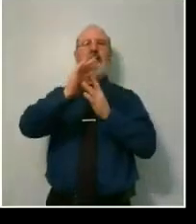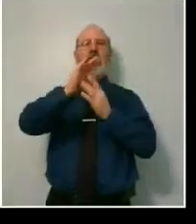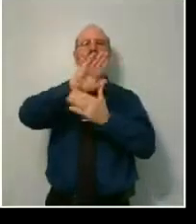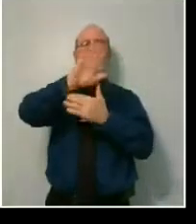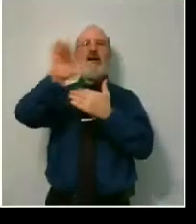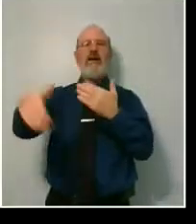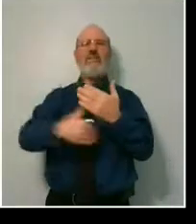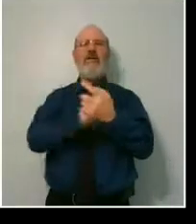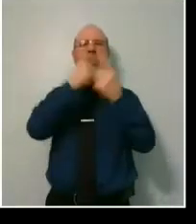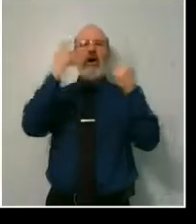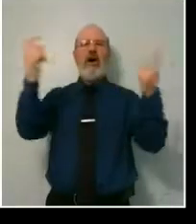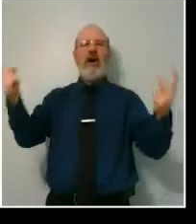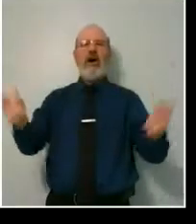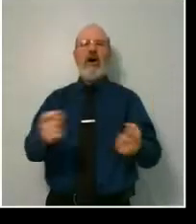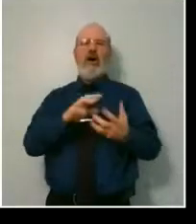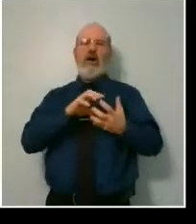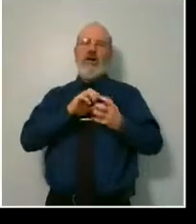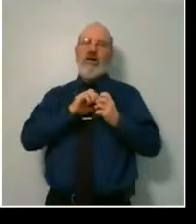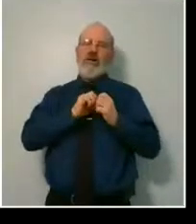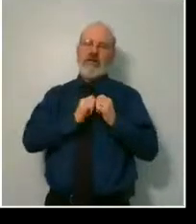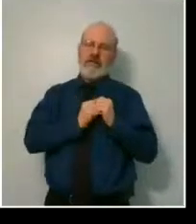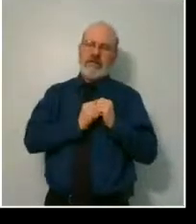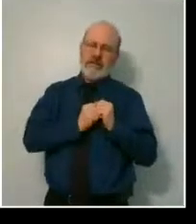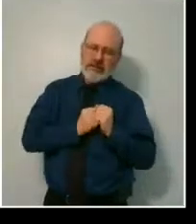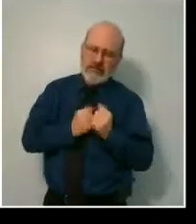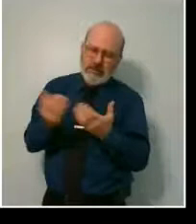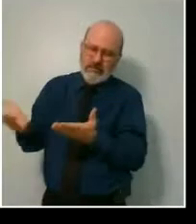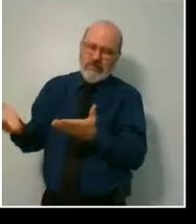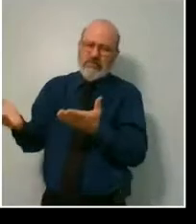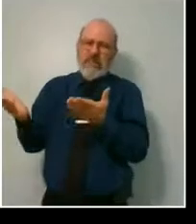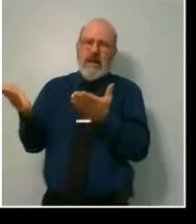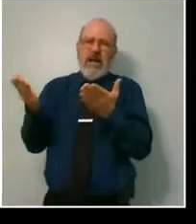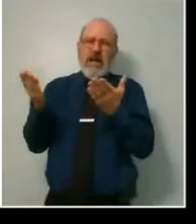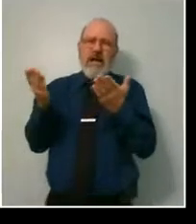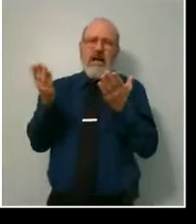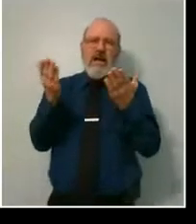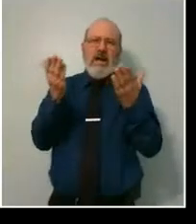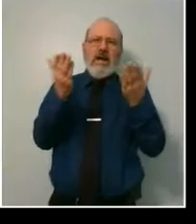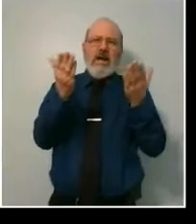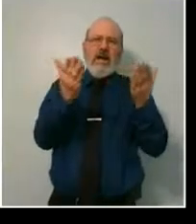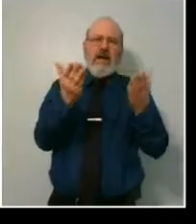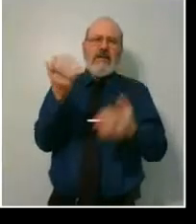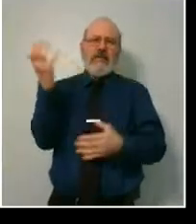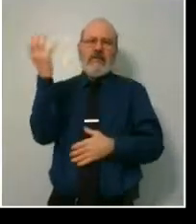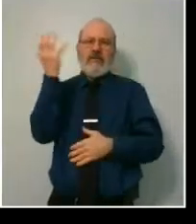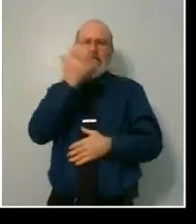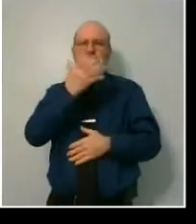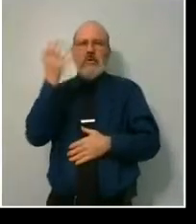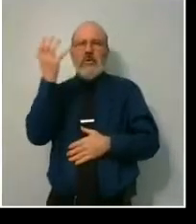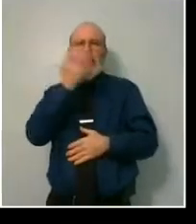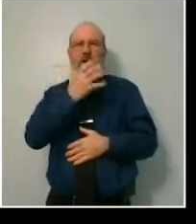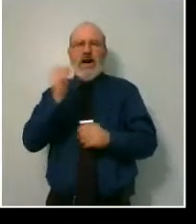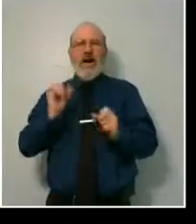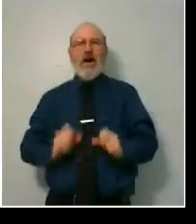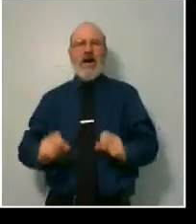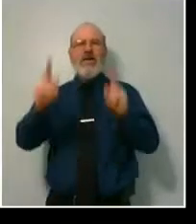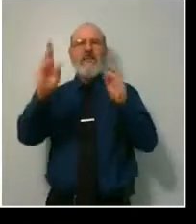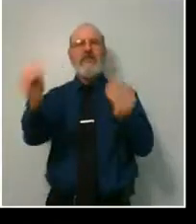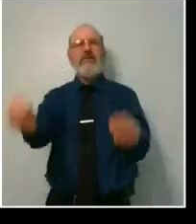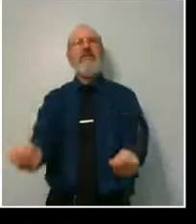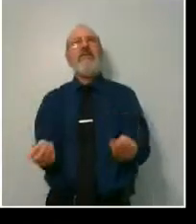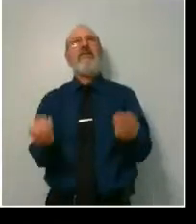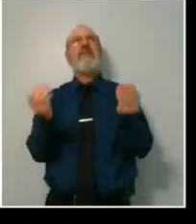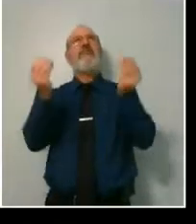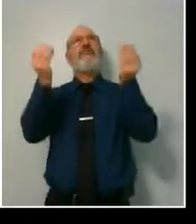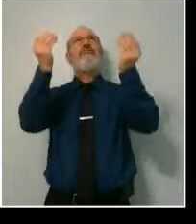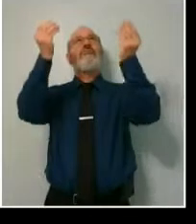Jesus, all our sins and griefs to bear. What a privilege